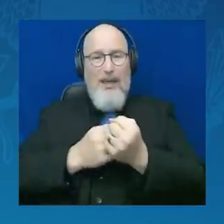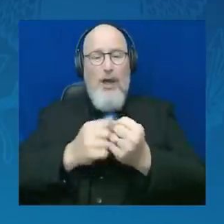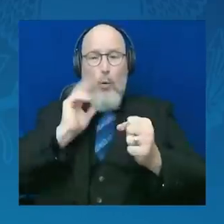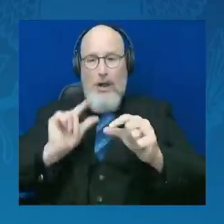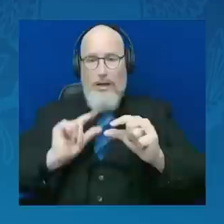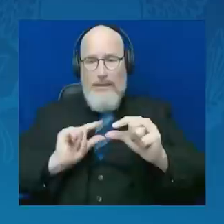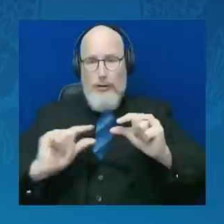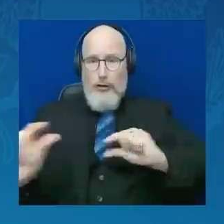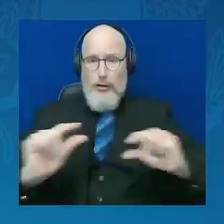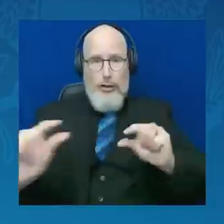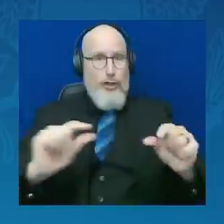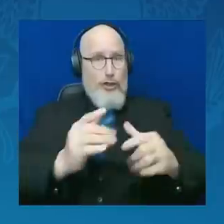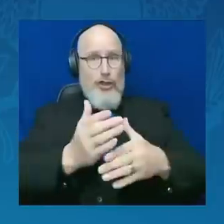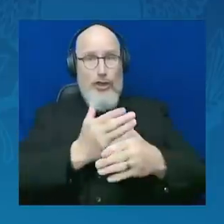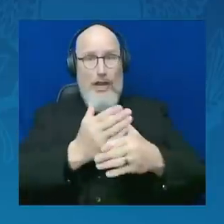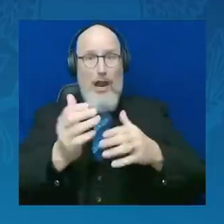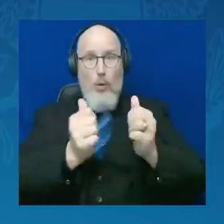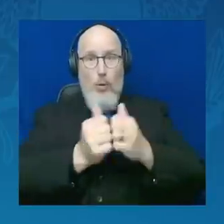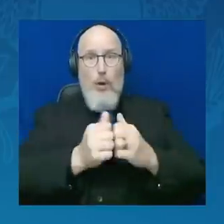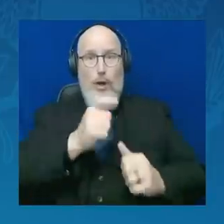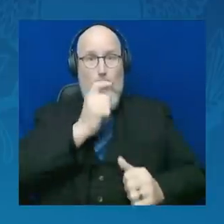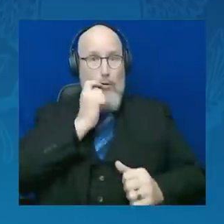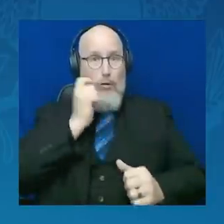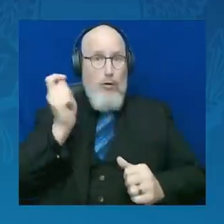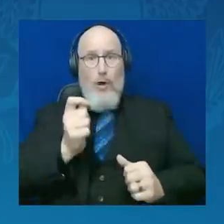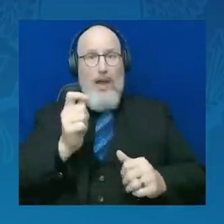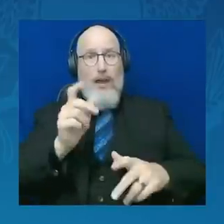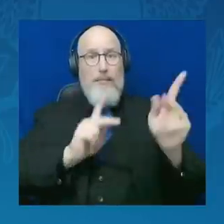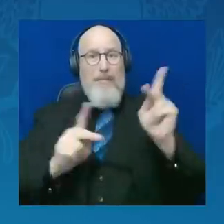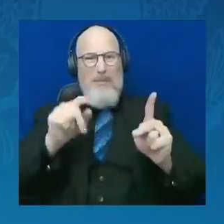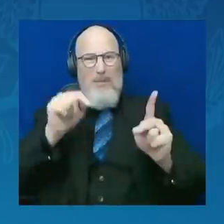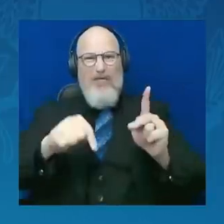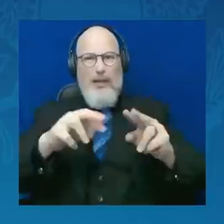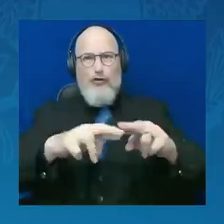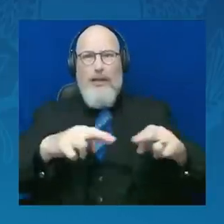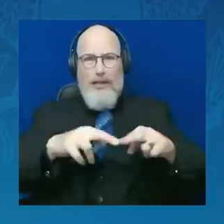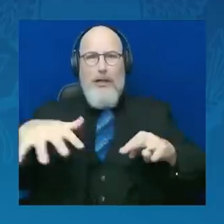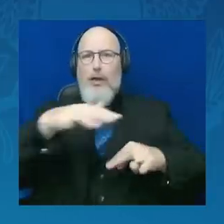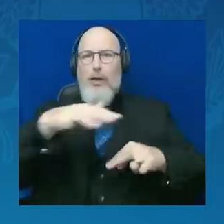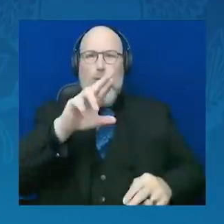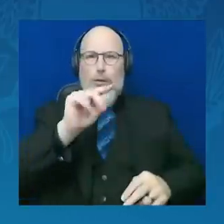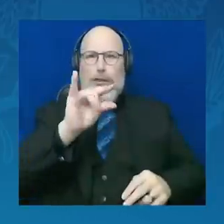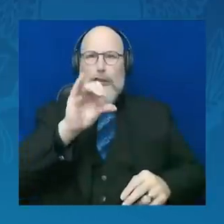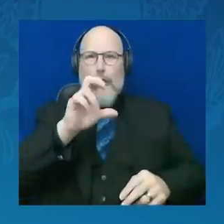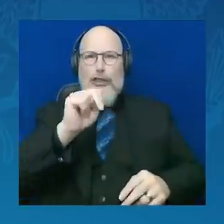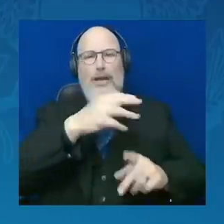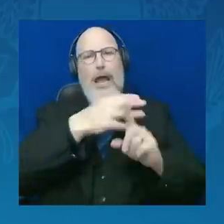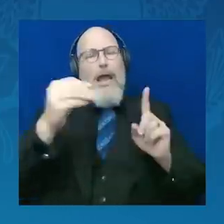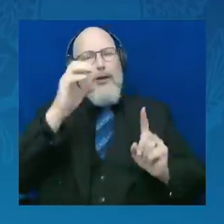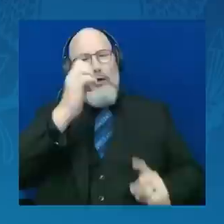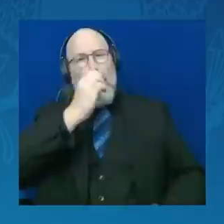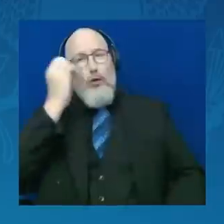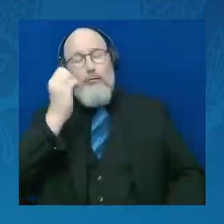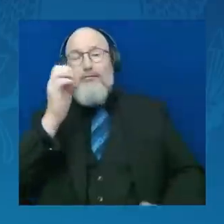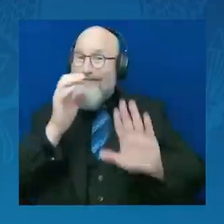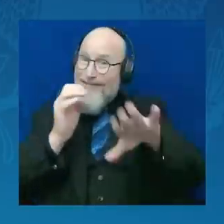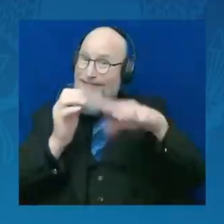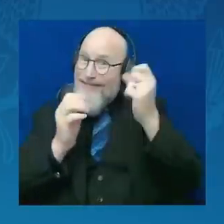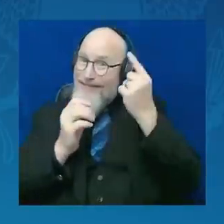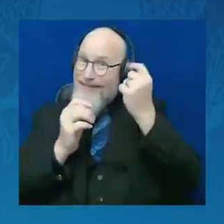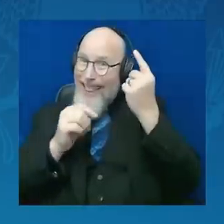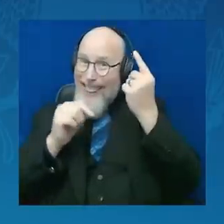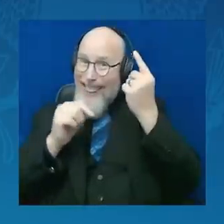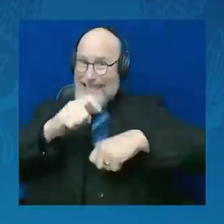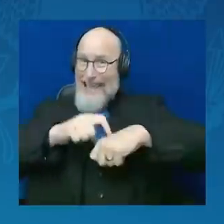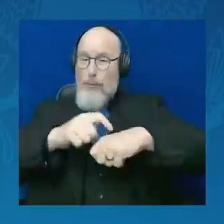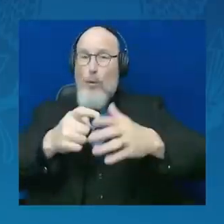Ukraine and the people of this region and Europe. All again, understanding that this moment in time requires both a humanitarian